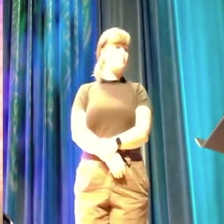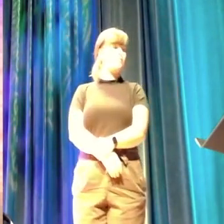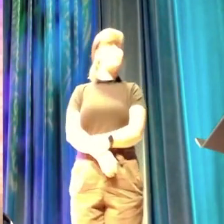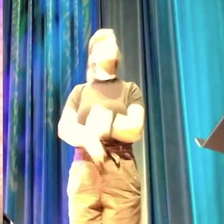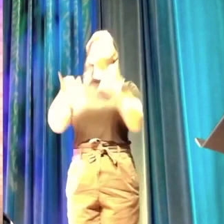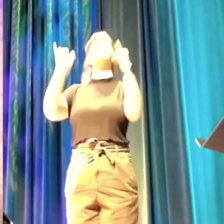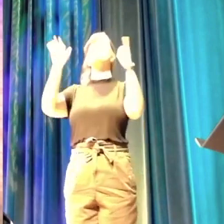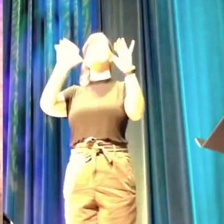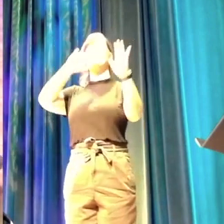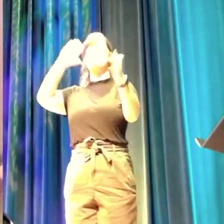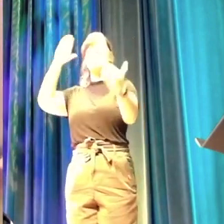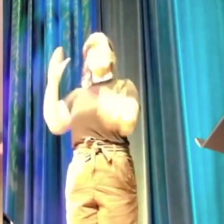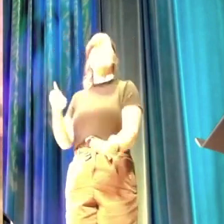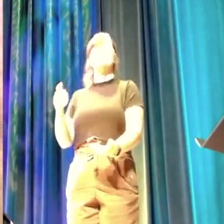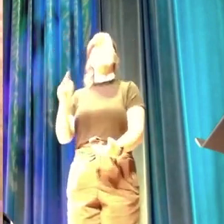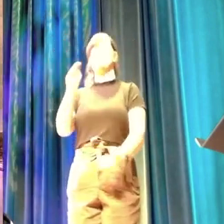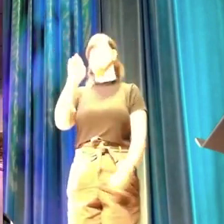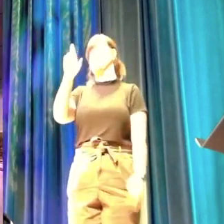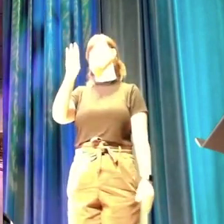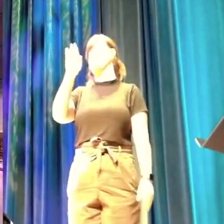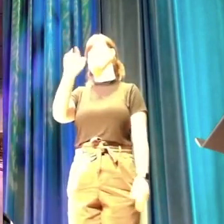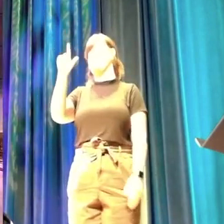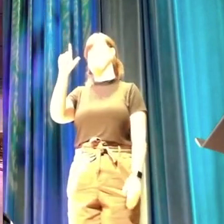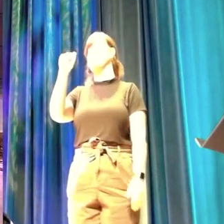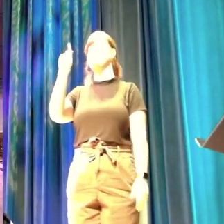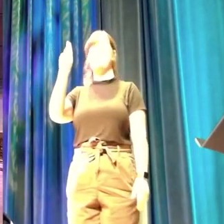I now introduce to you Mr. Bill Adams.